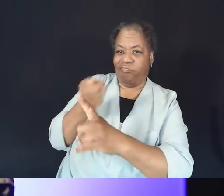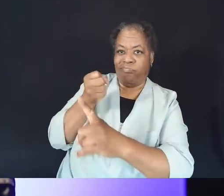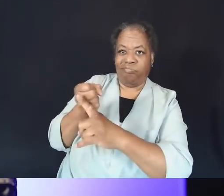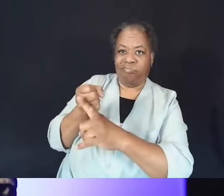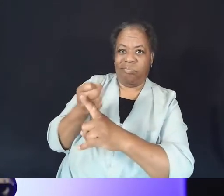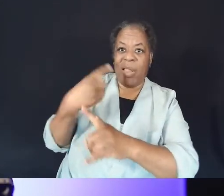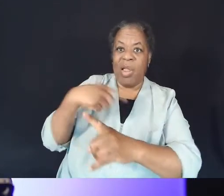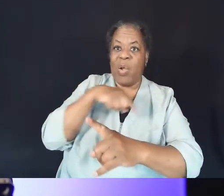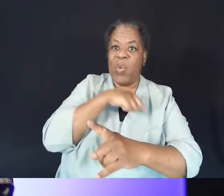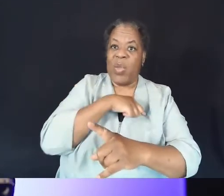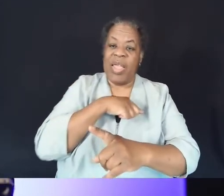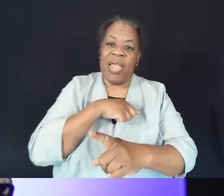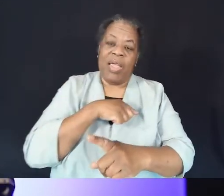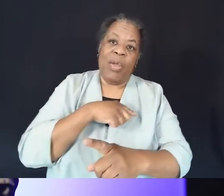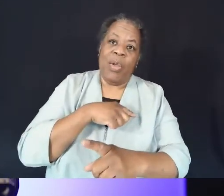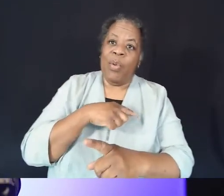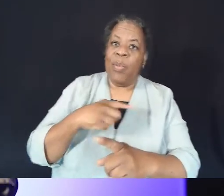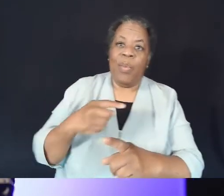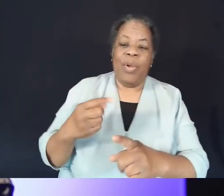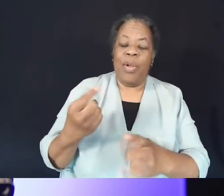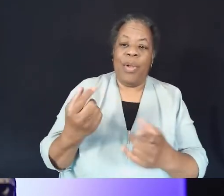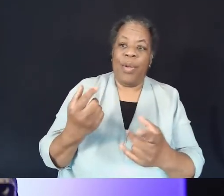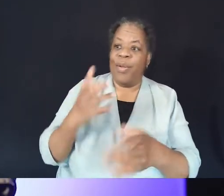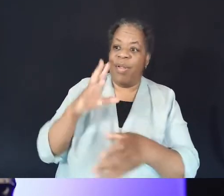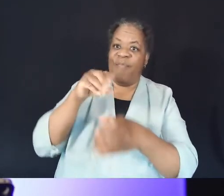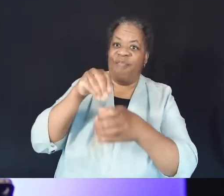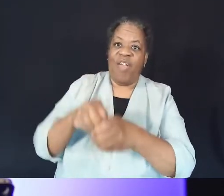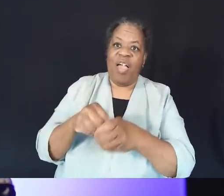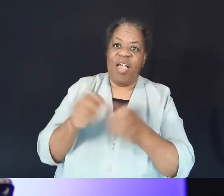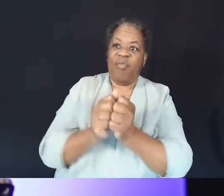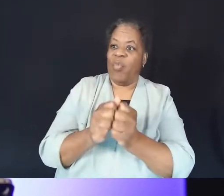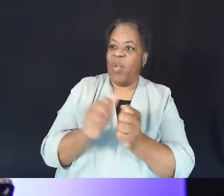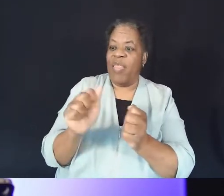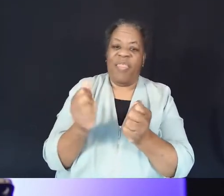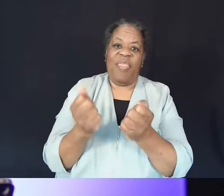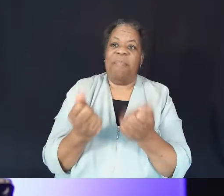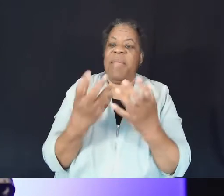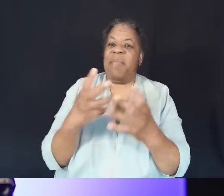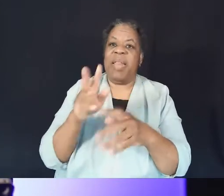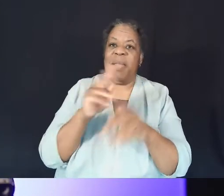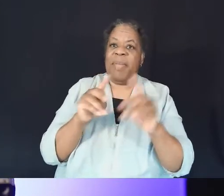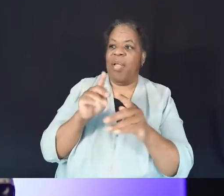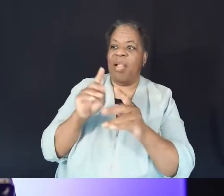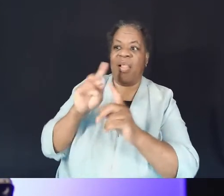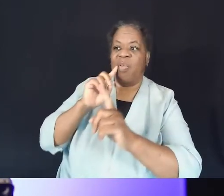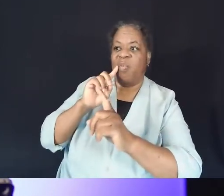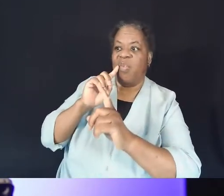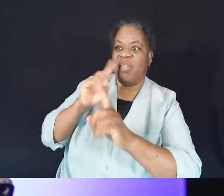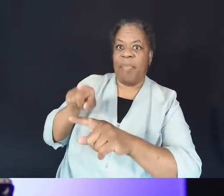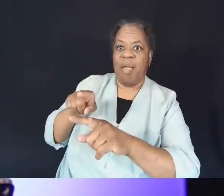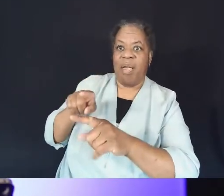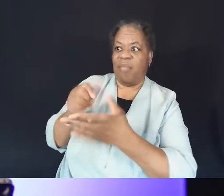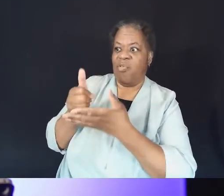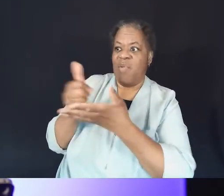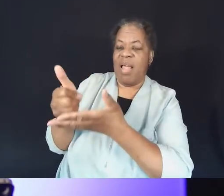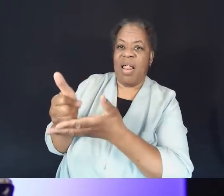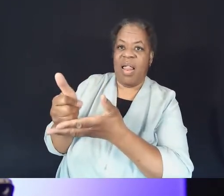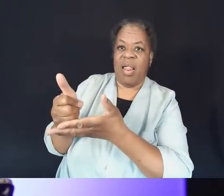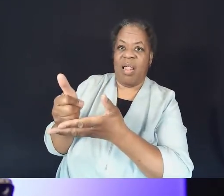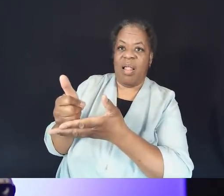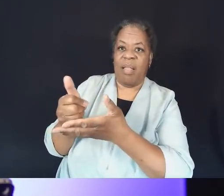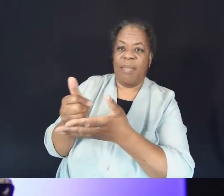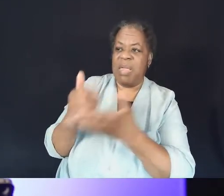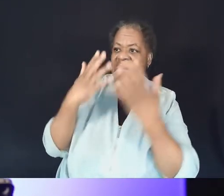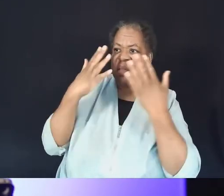people who responded despite our limited repair skills. And among the sad scenes that I will never